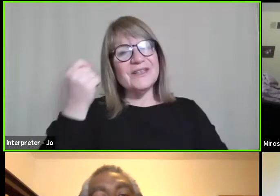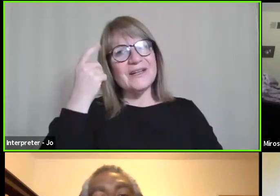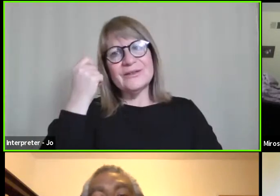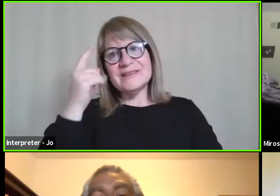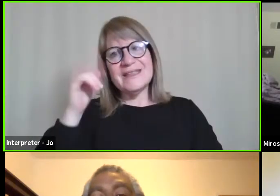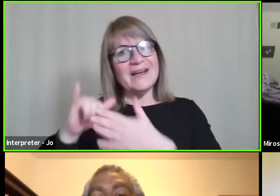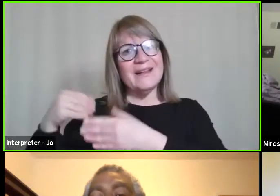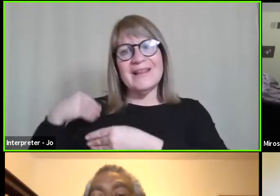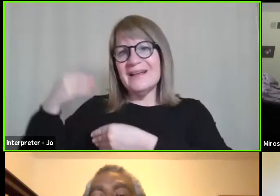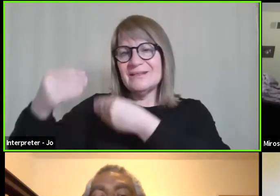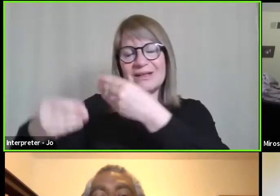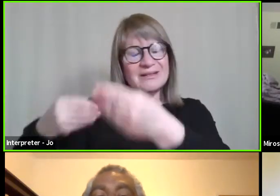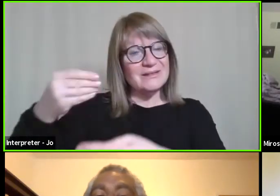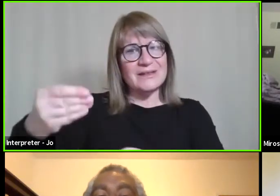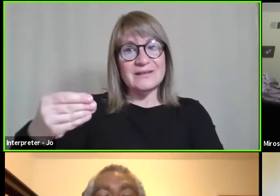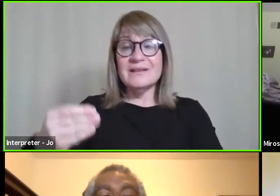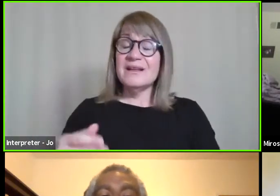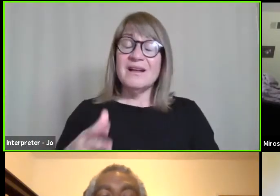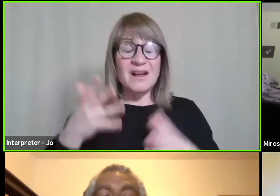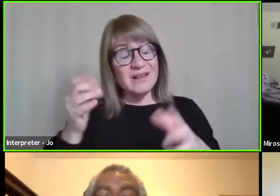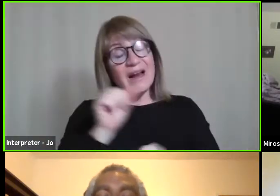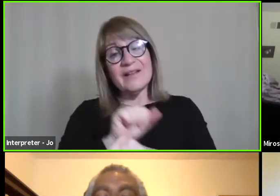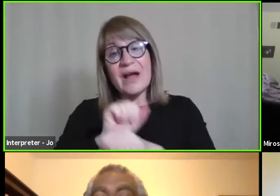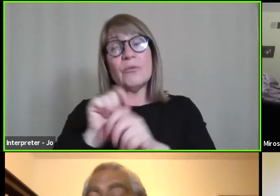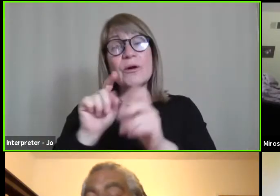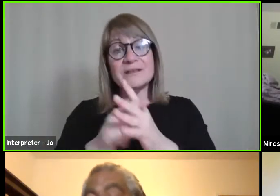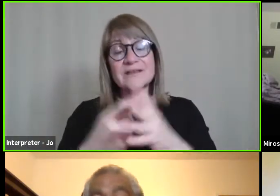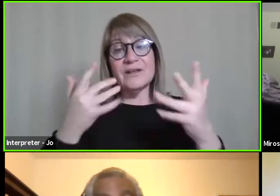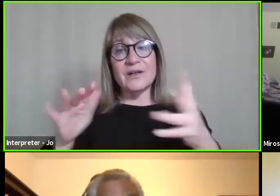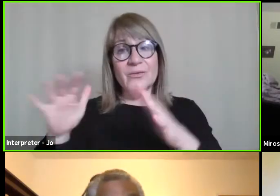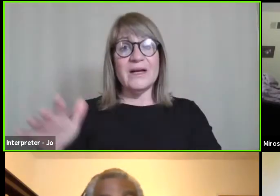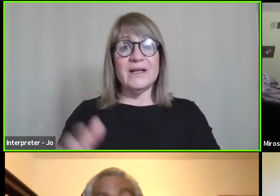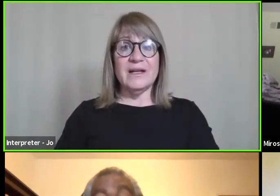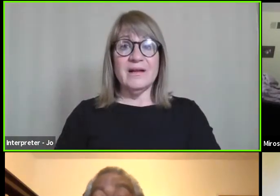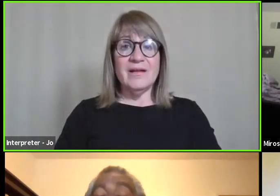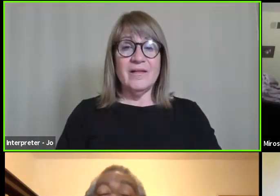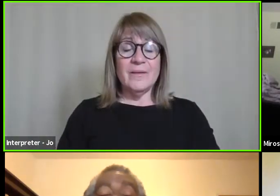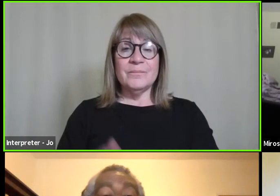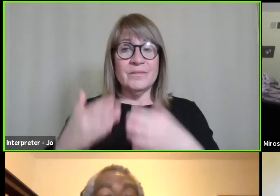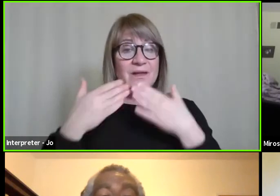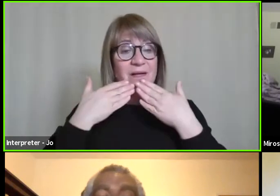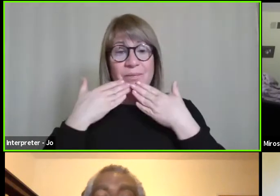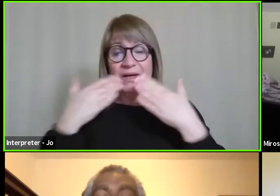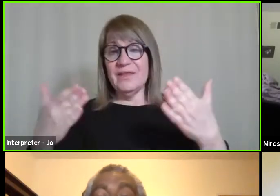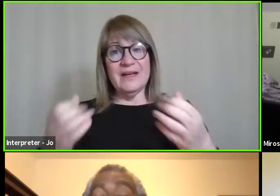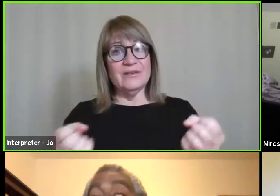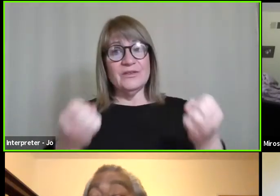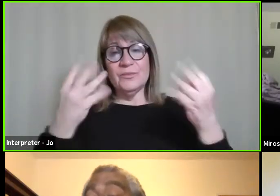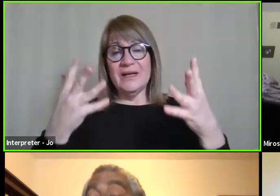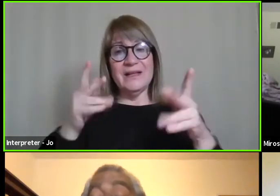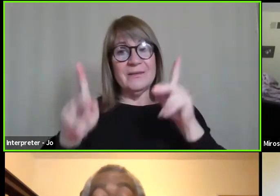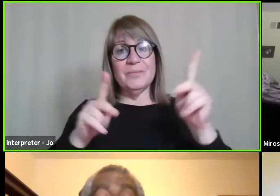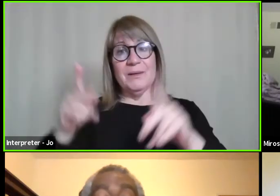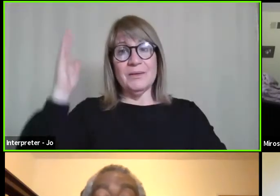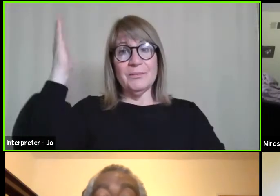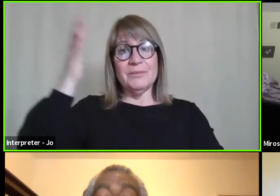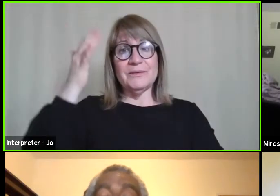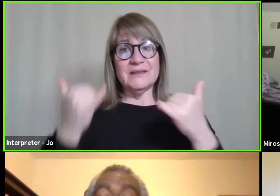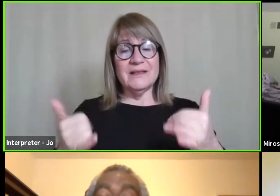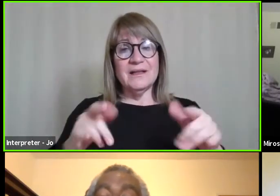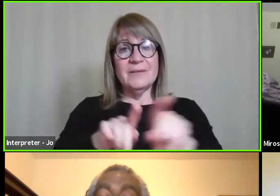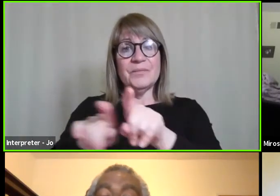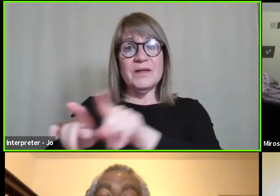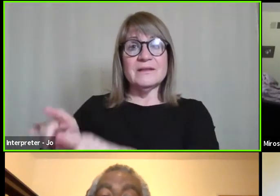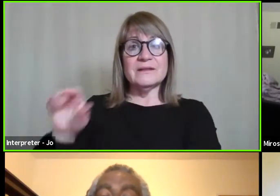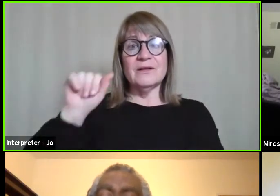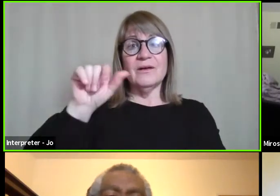much of that work is already underway and again big thanks to you know a number of the scholars presenting today but also to alexander minister